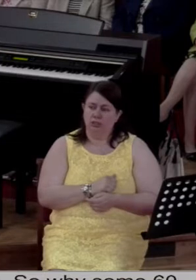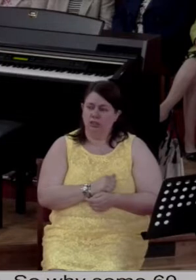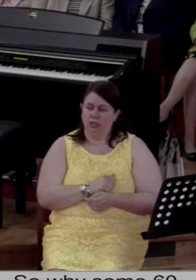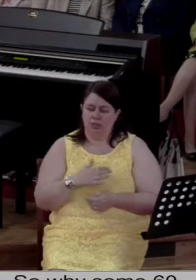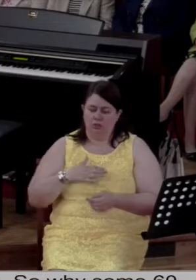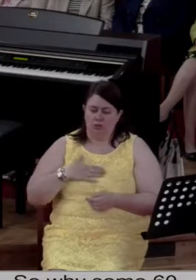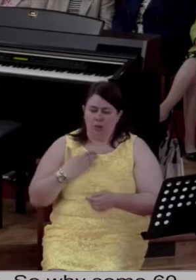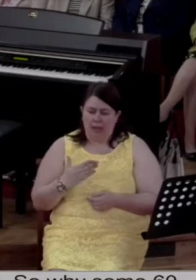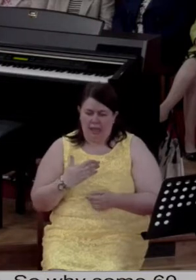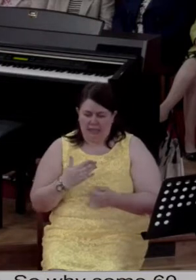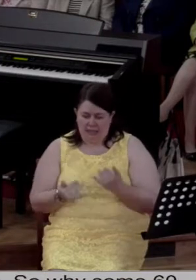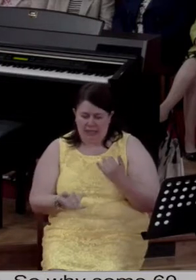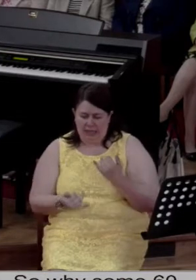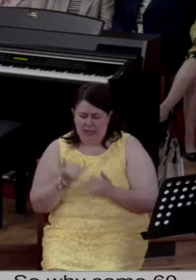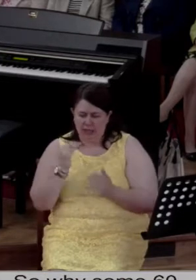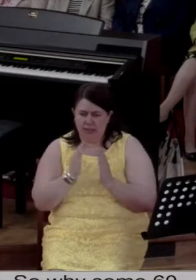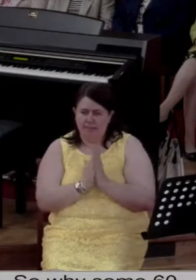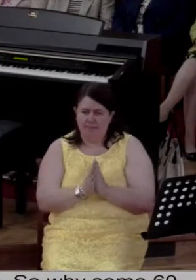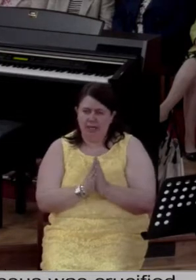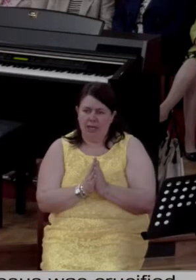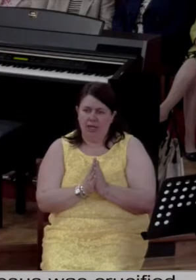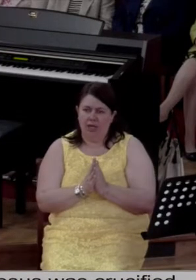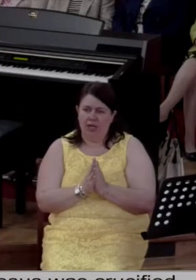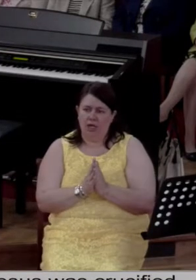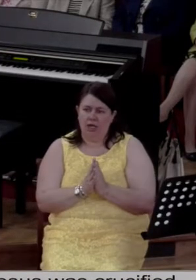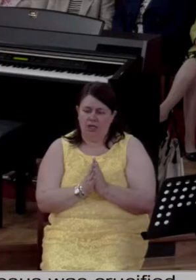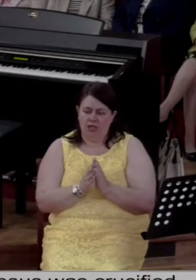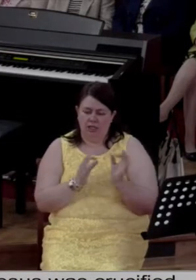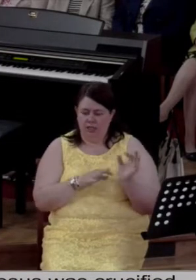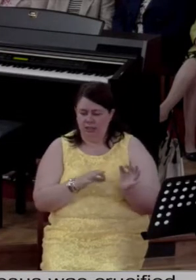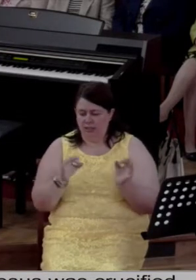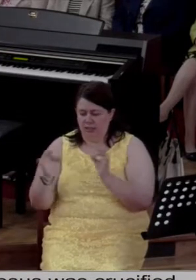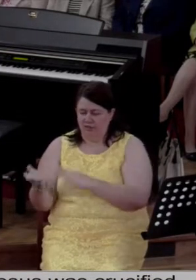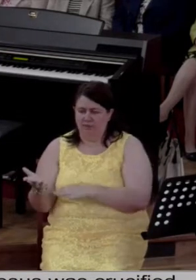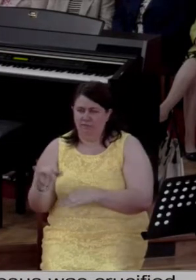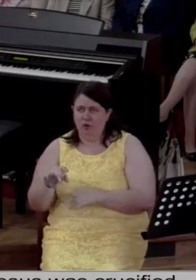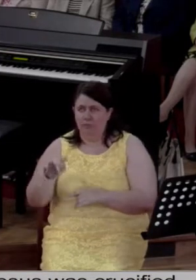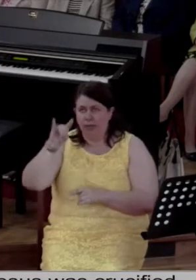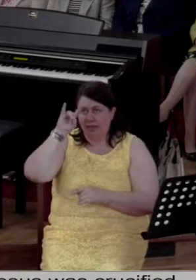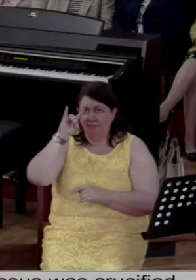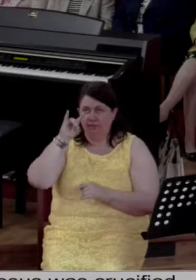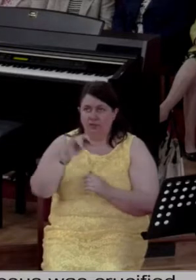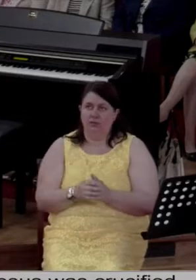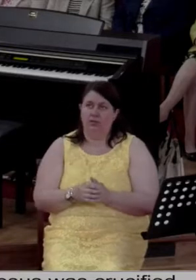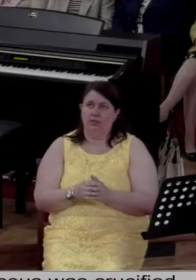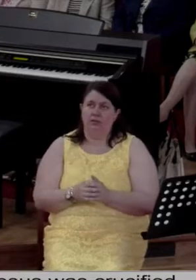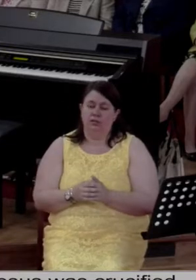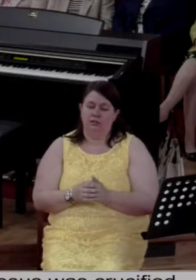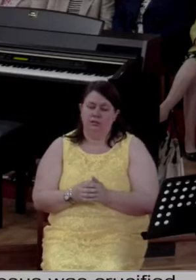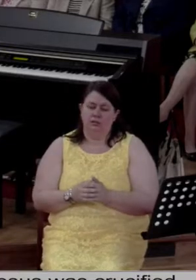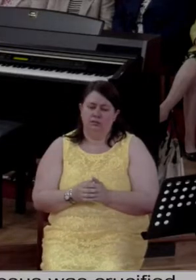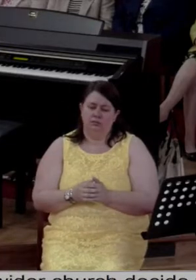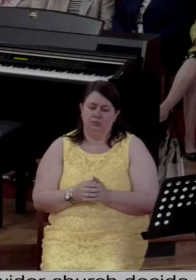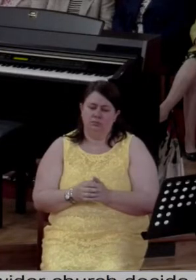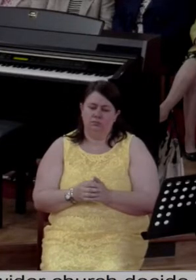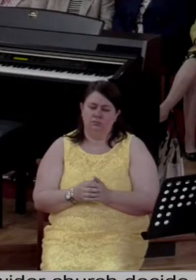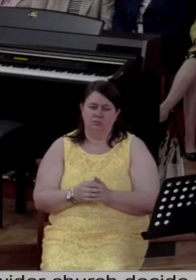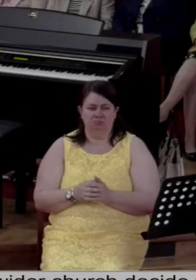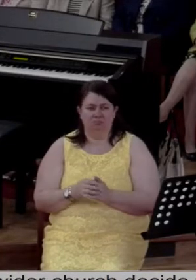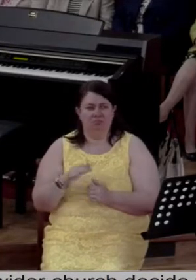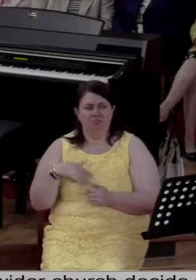ending the Lord's Prayer with the words, "Deliver us from the evil one." And if you think about it, that